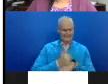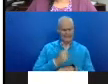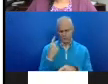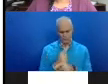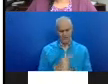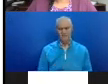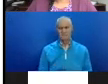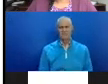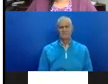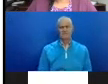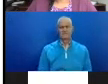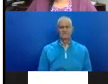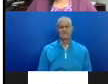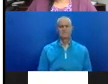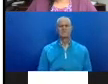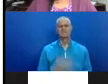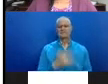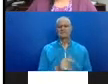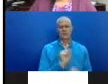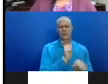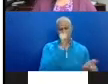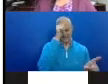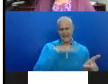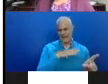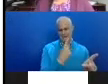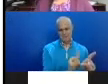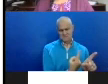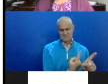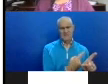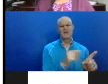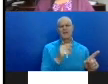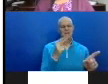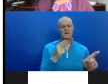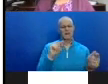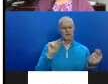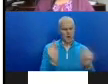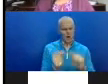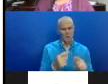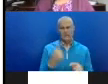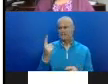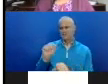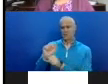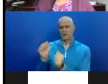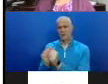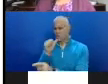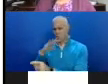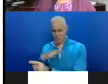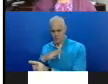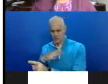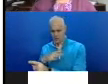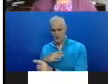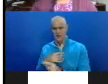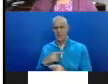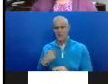I'm only usually working with the guy, so the person who's done the harm, and then there's another person who's working with the woman. And so we would